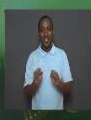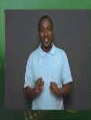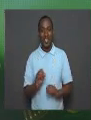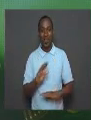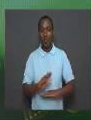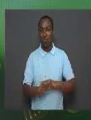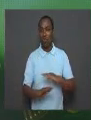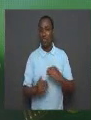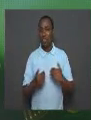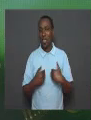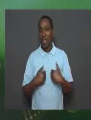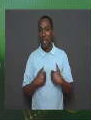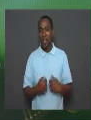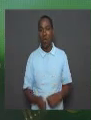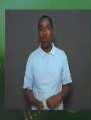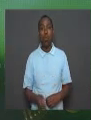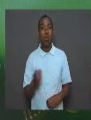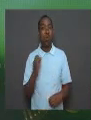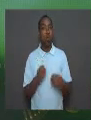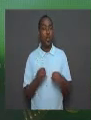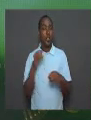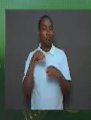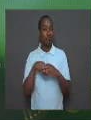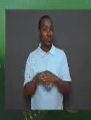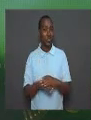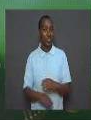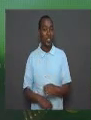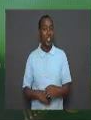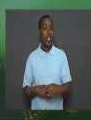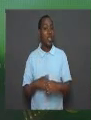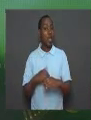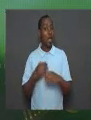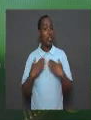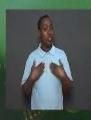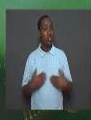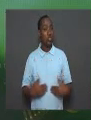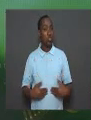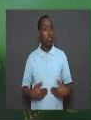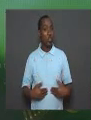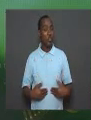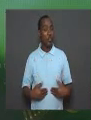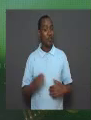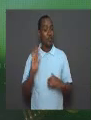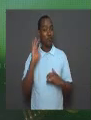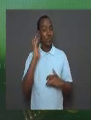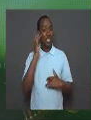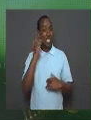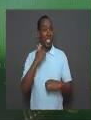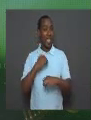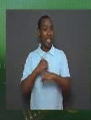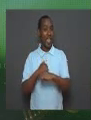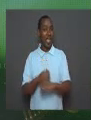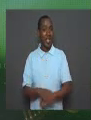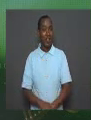processes within an organism that protects the body against disease